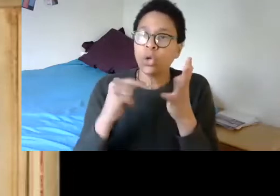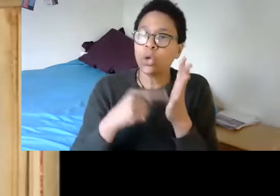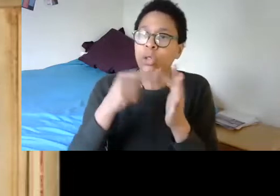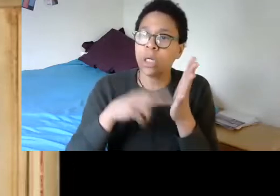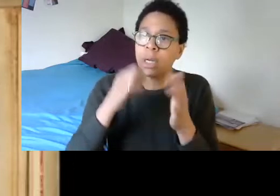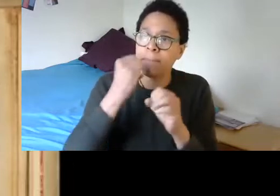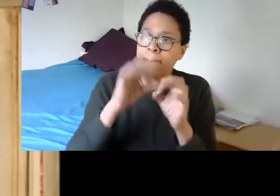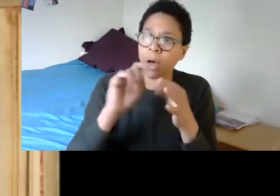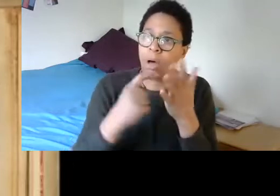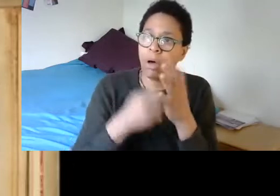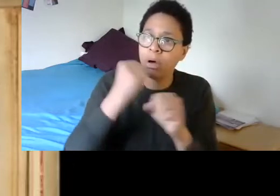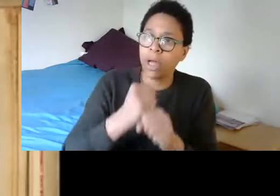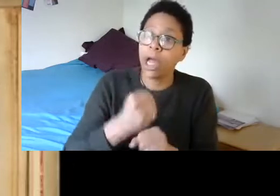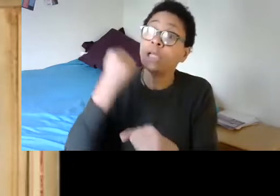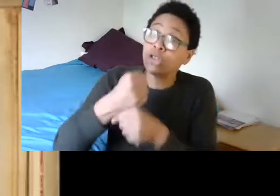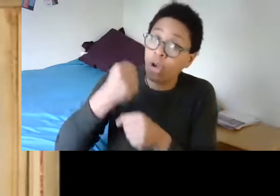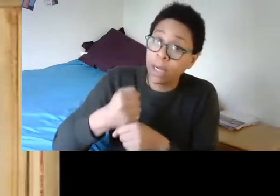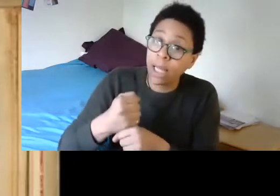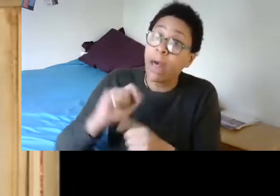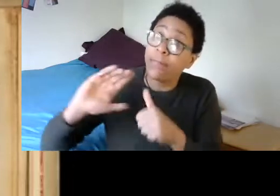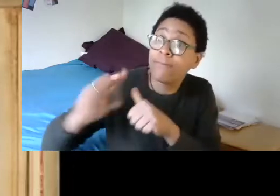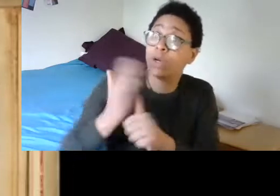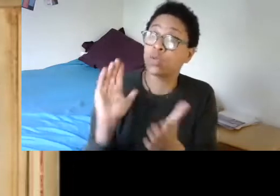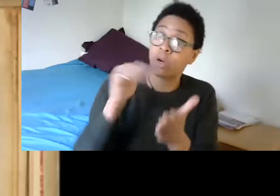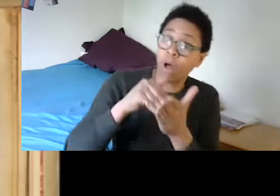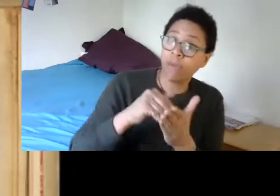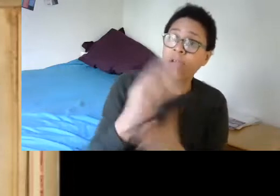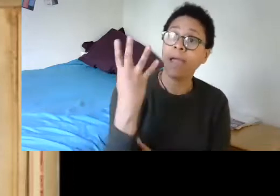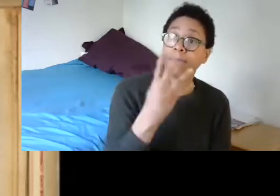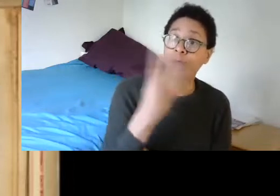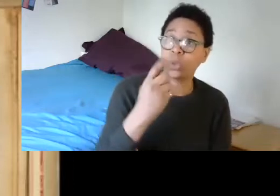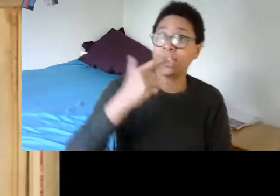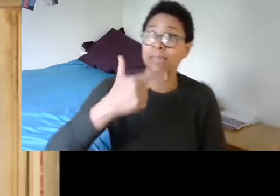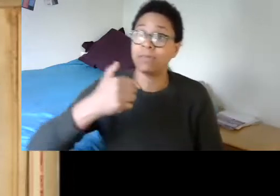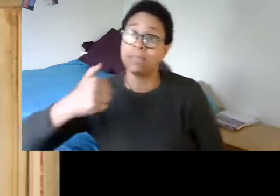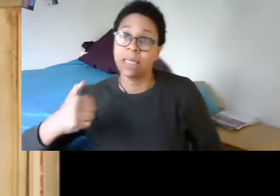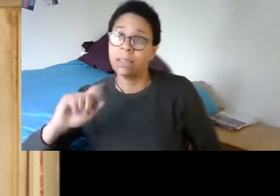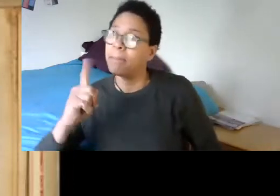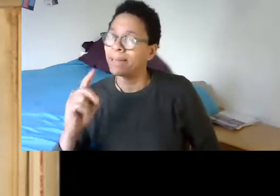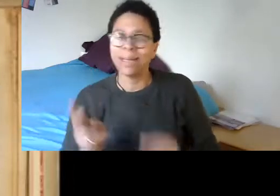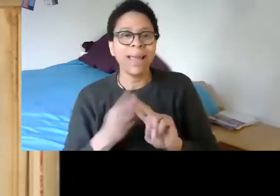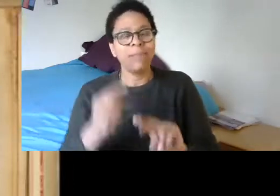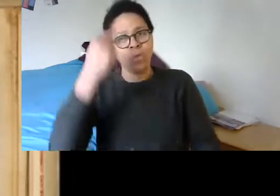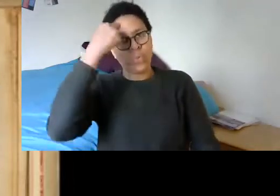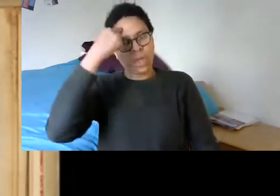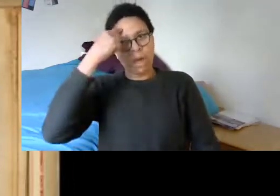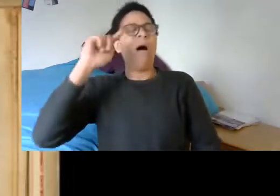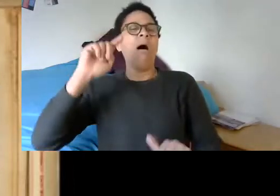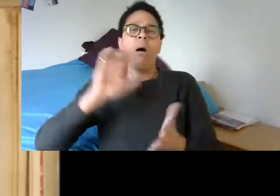press arriving in England in 1476. However, it would be wrong to assume that once print came along, the